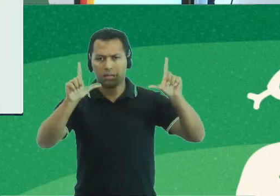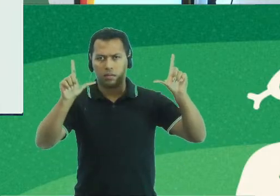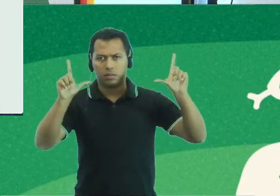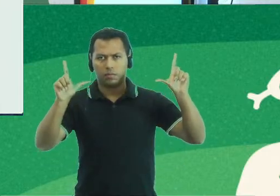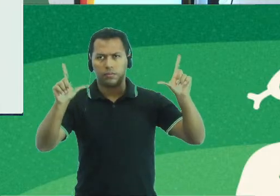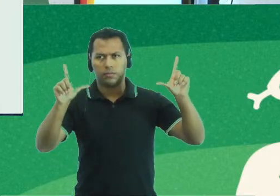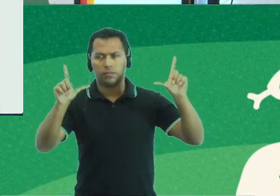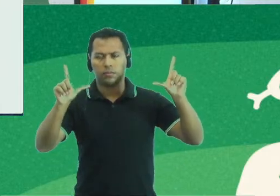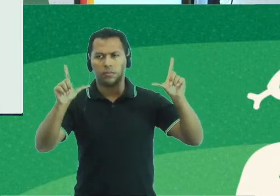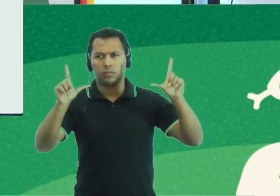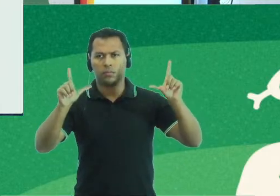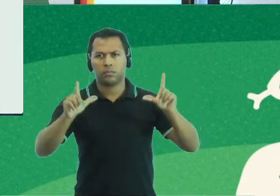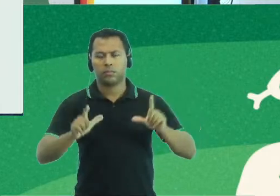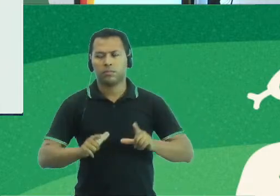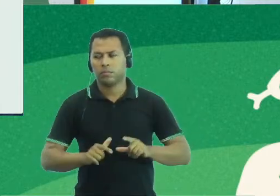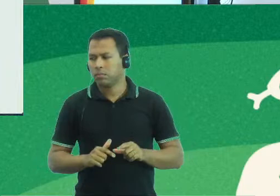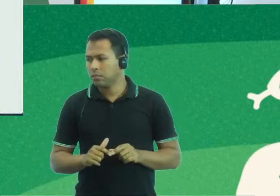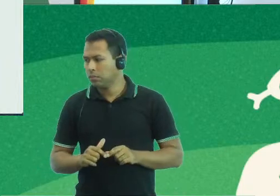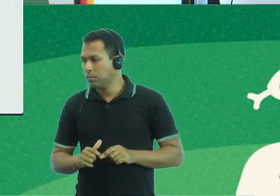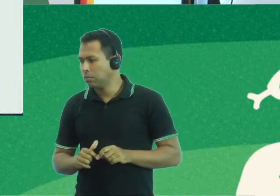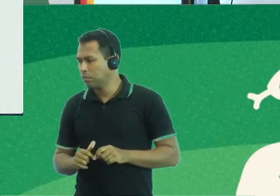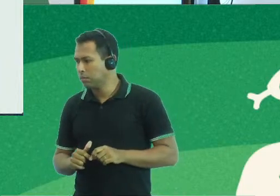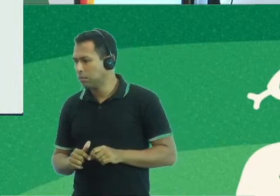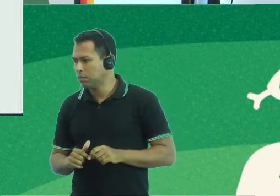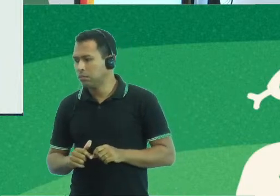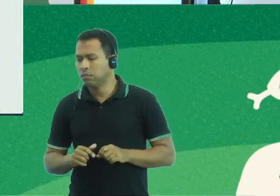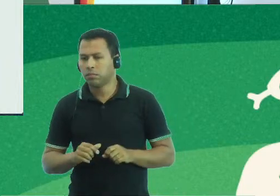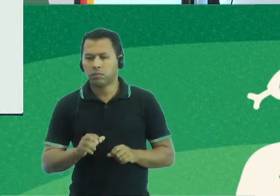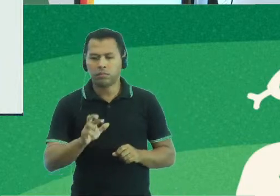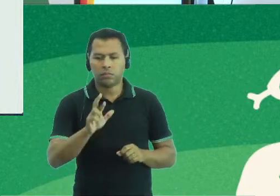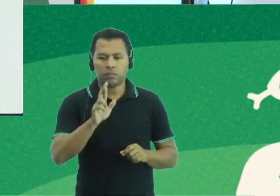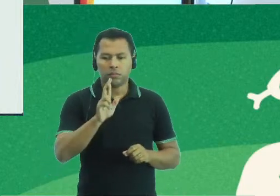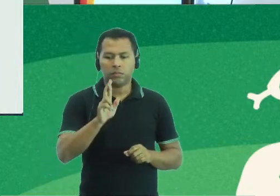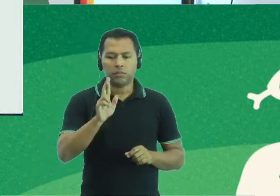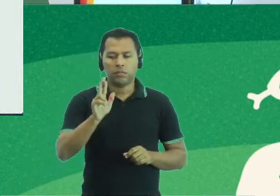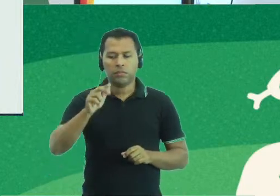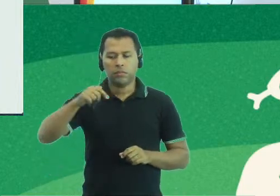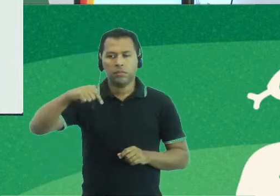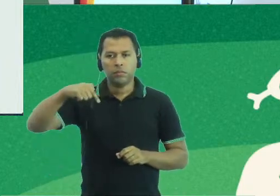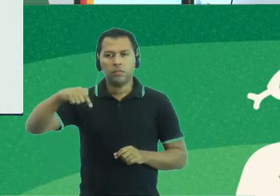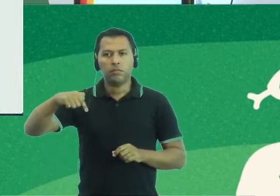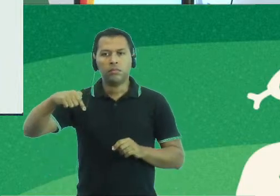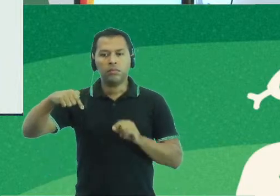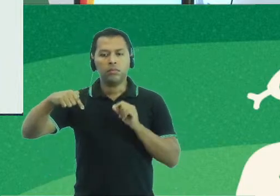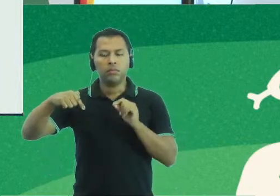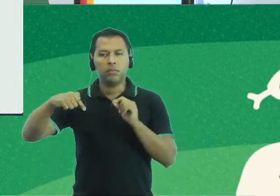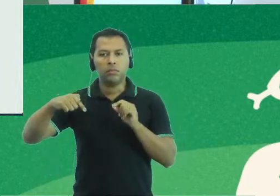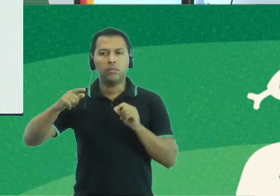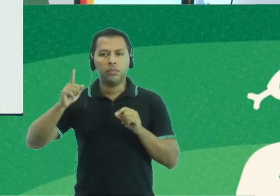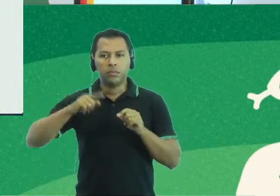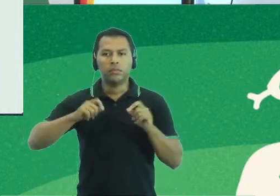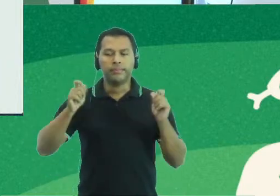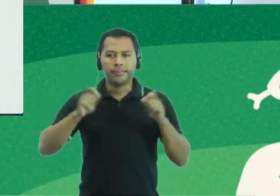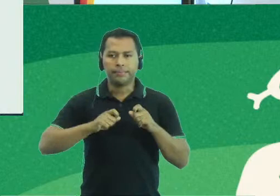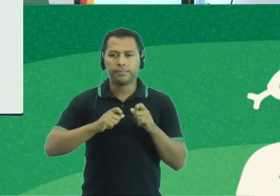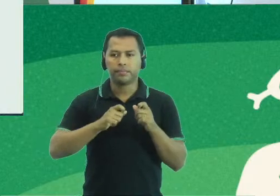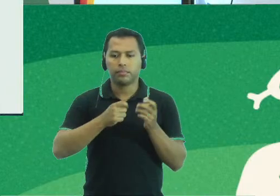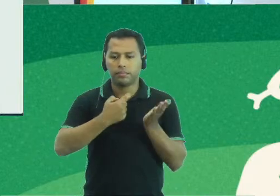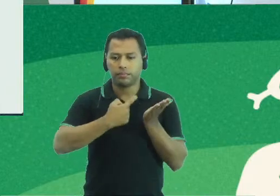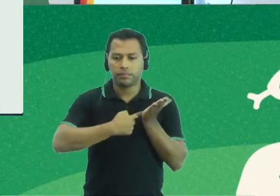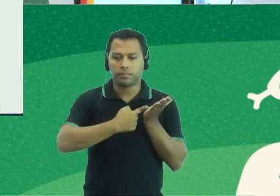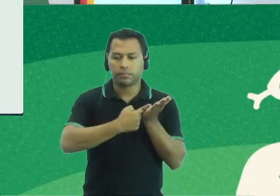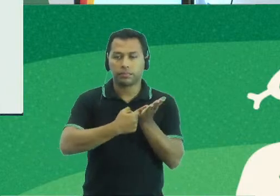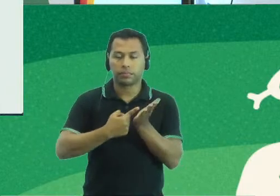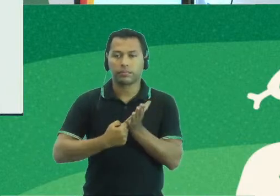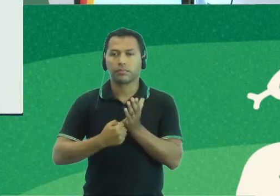is just a convenient tool to use for scheduling tasks. Some of you may be familiar with Celery, which is another popular Python tool that you can